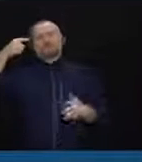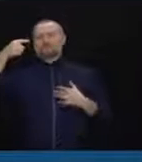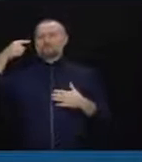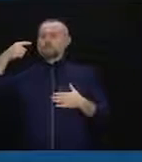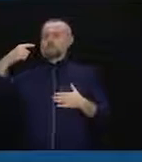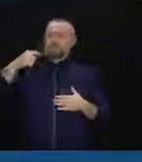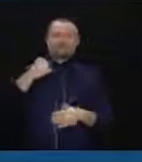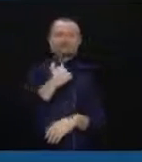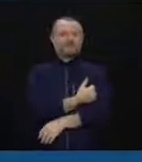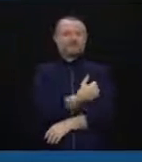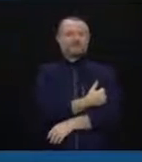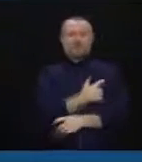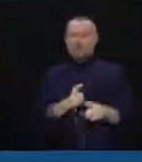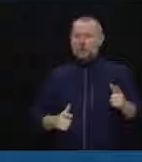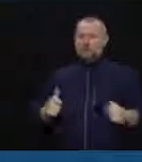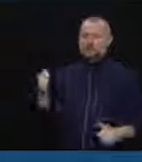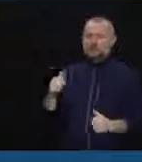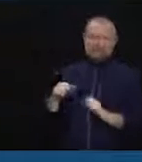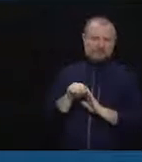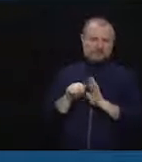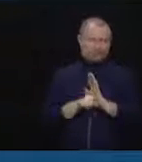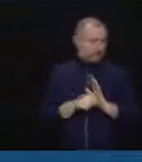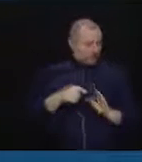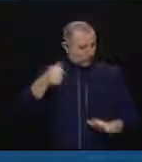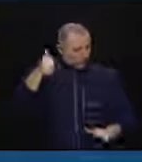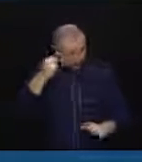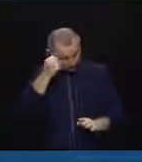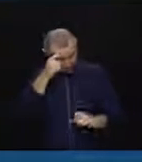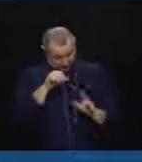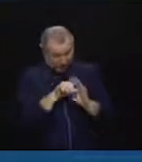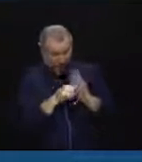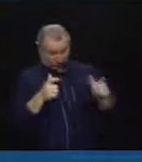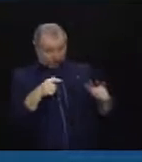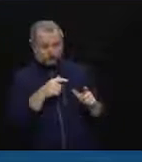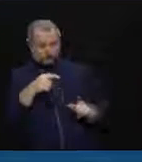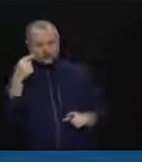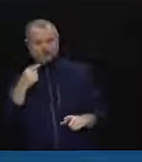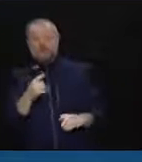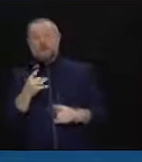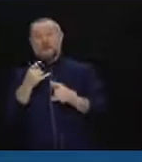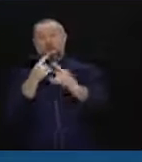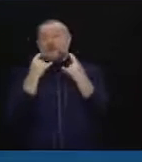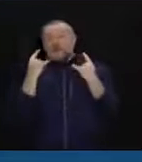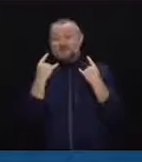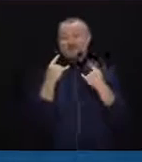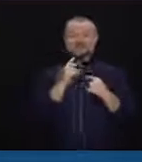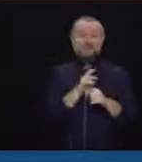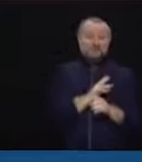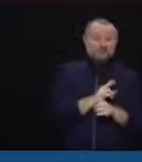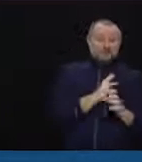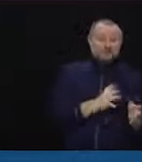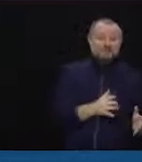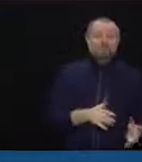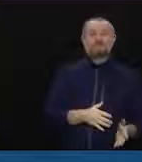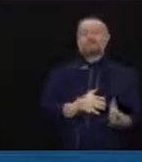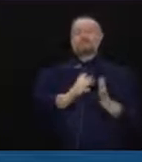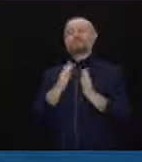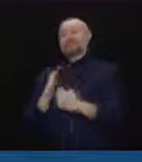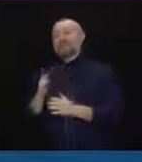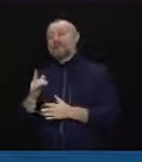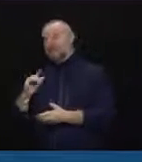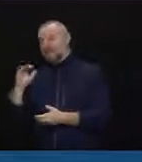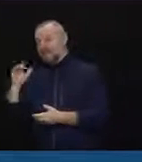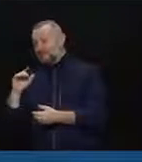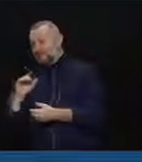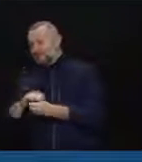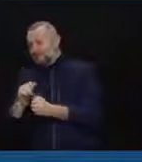this. Pop-ups, mast sites, engaging our partners in the private sector,